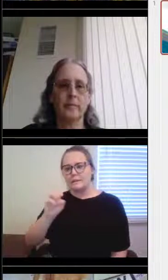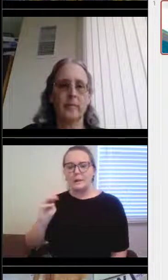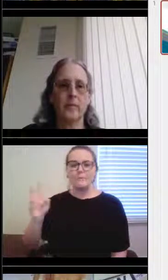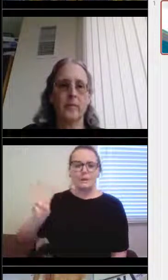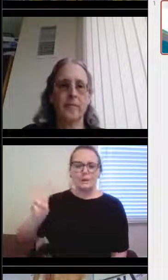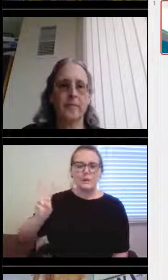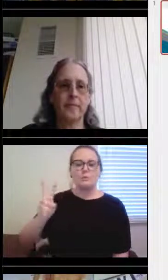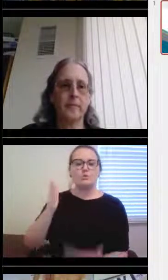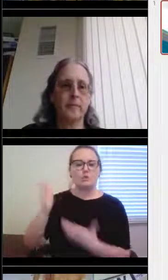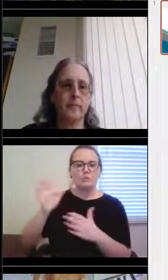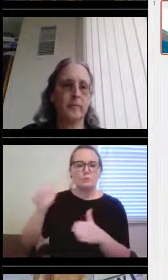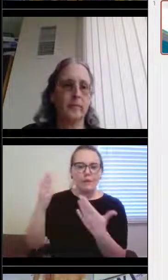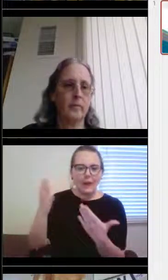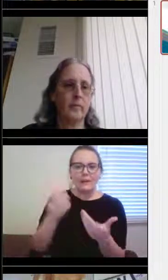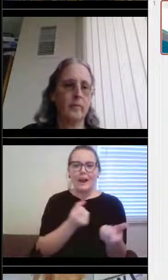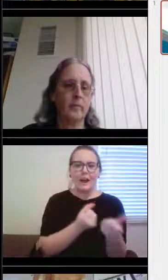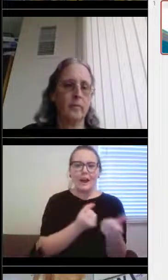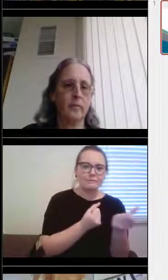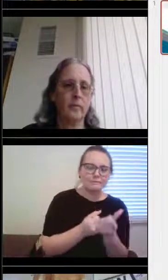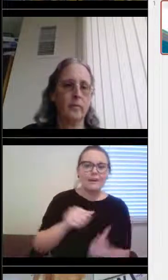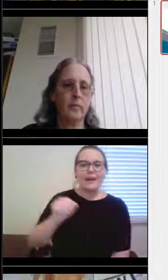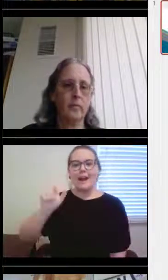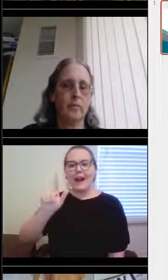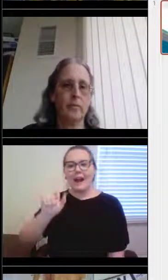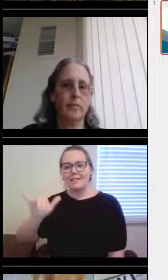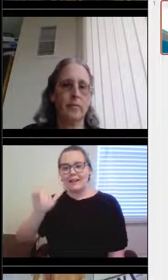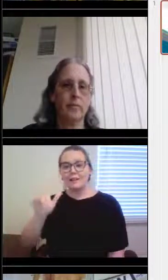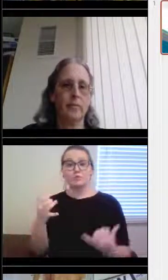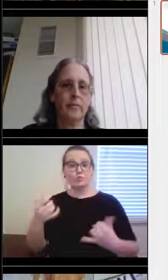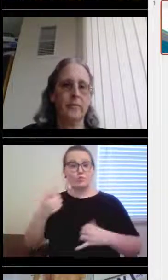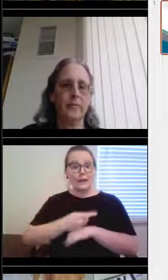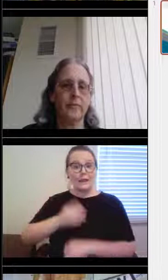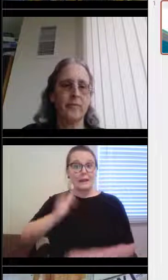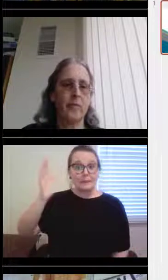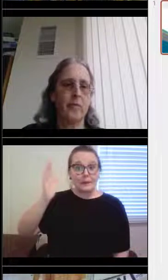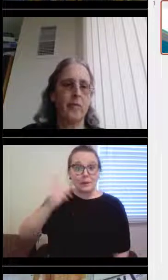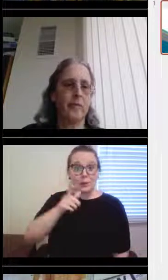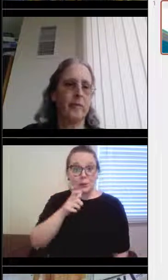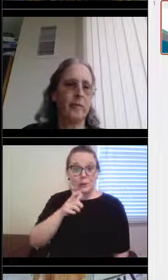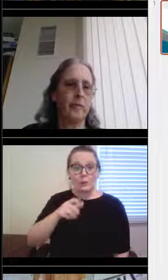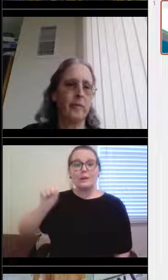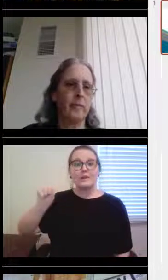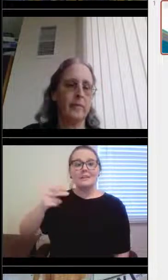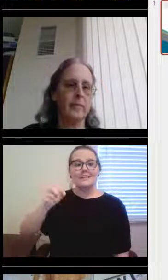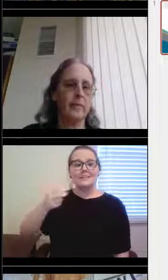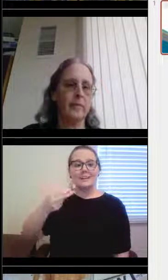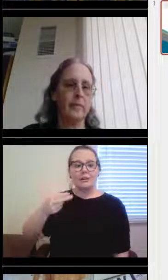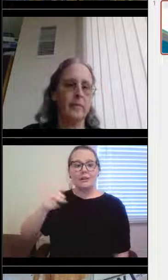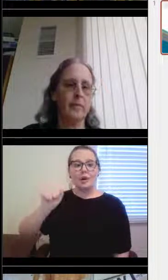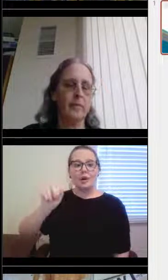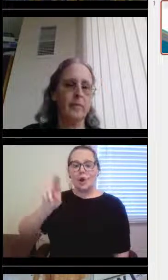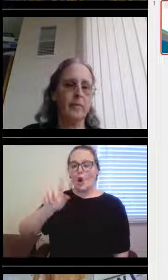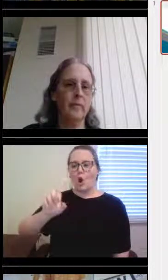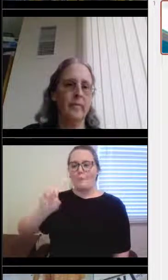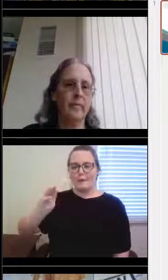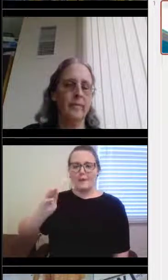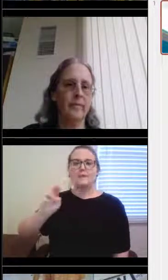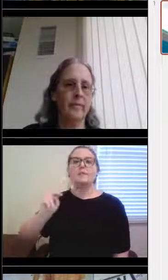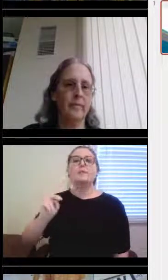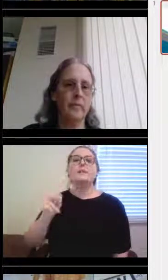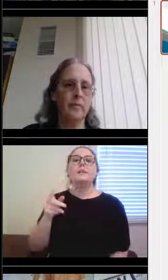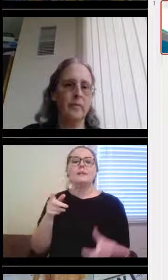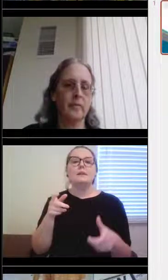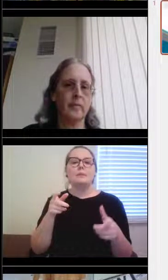and allies. It's my pleasure to introduce today's speakers. Dr. Sarah Ullman is Professor of Criminology, Law,